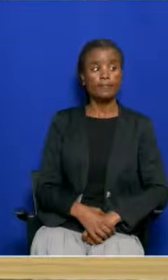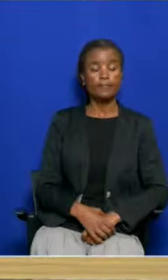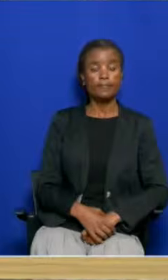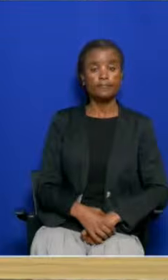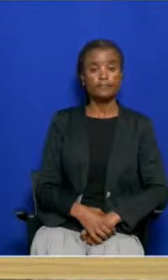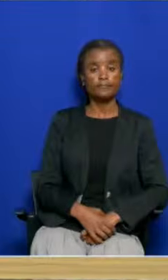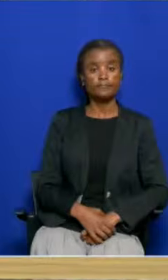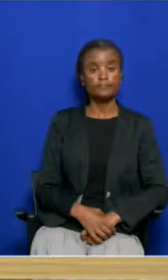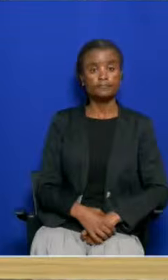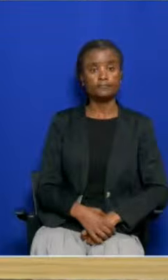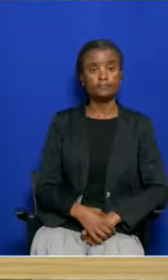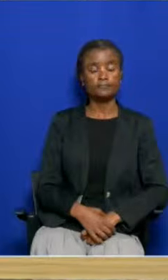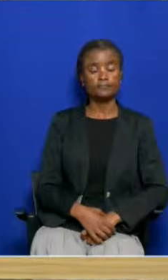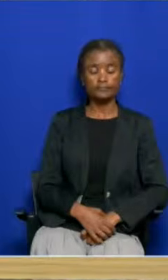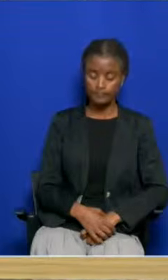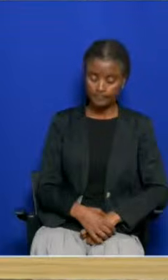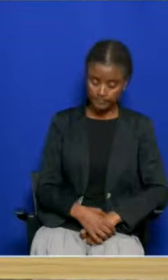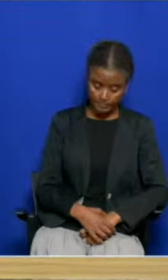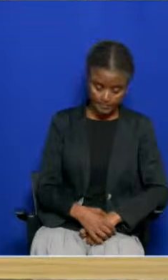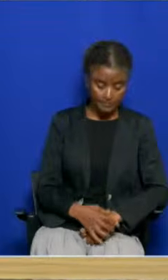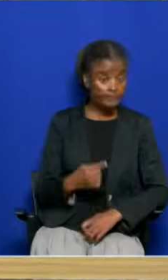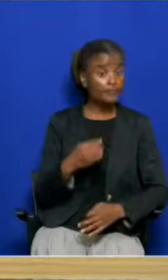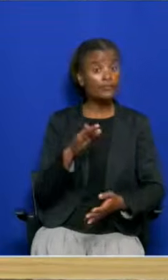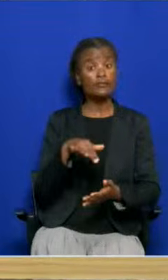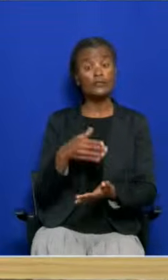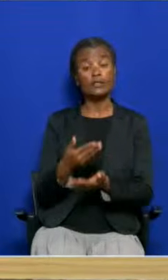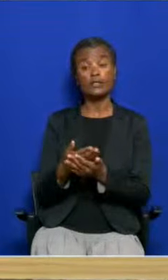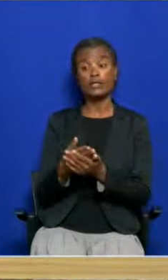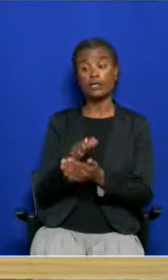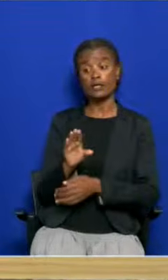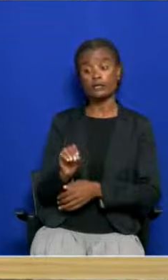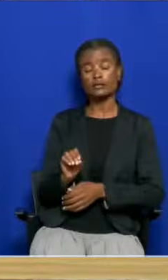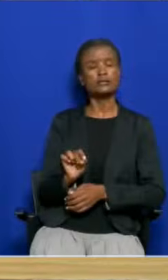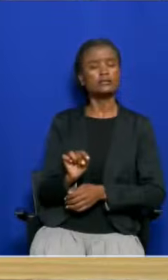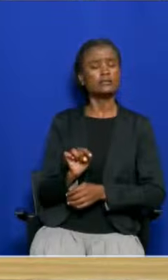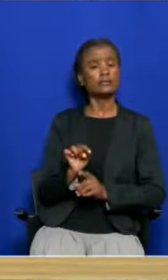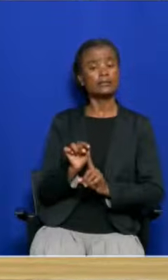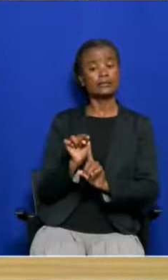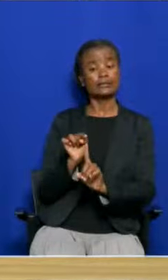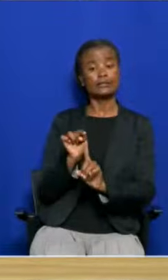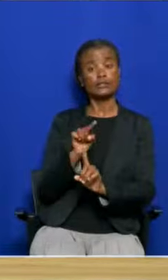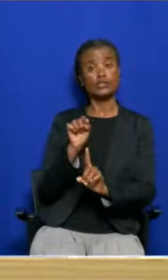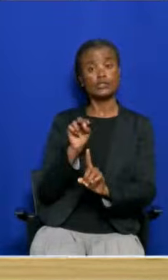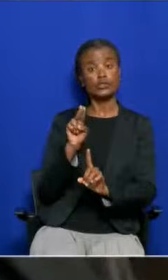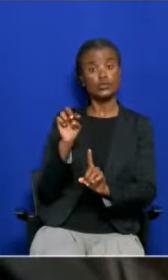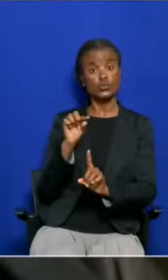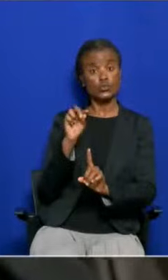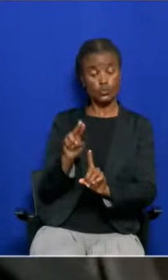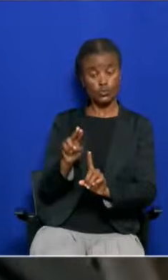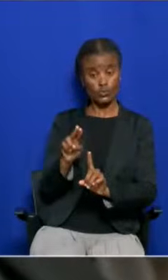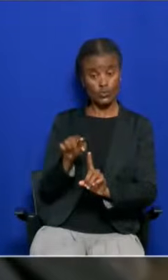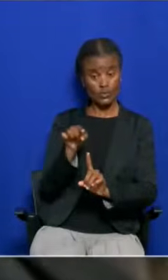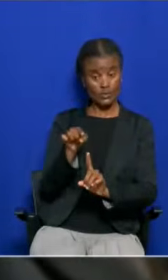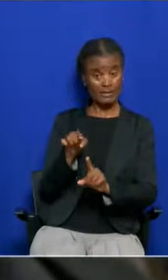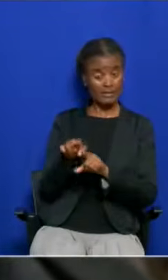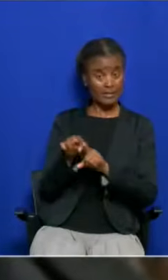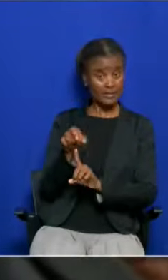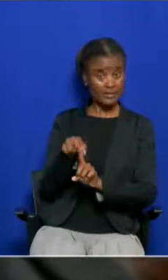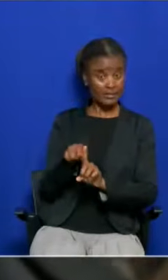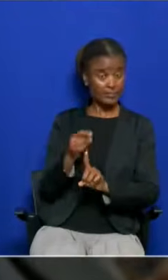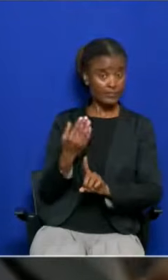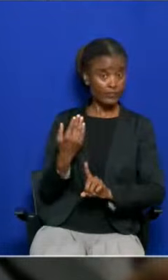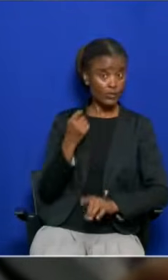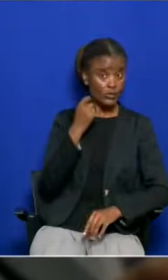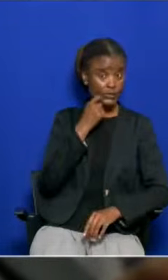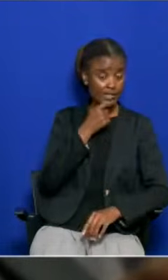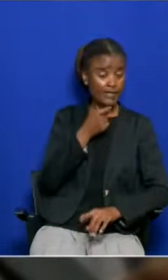Can I just ask, this warrant officer Zungu, is he the one that you said came from the DPCI and